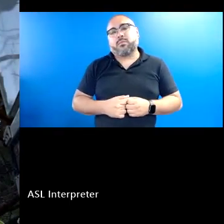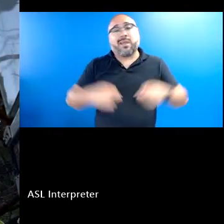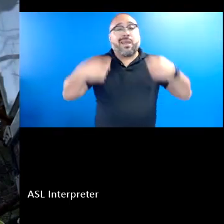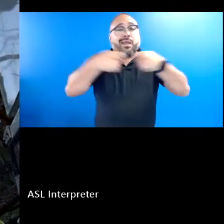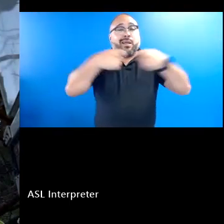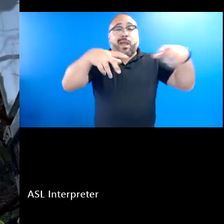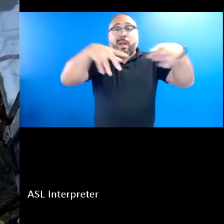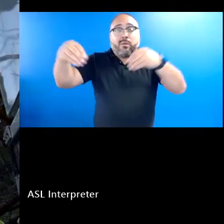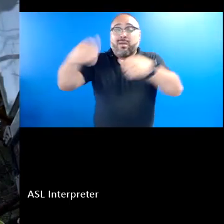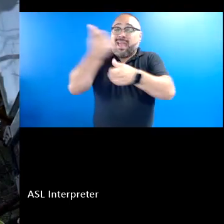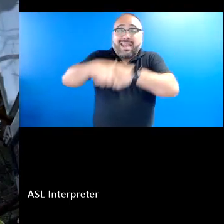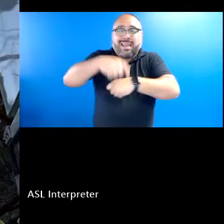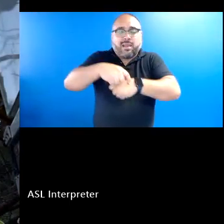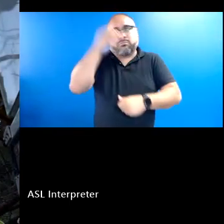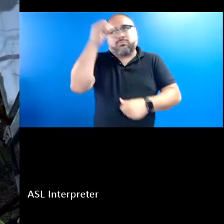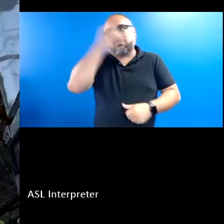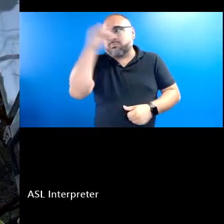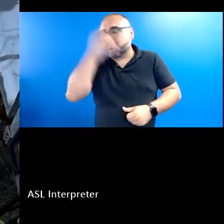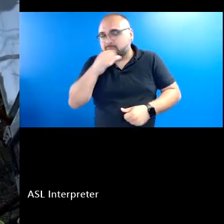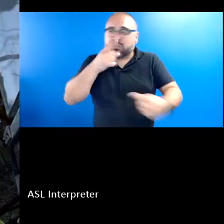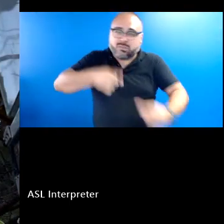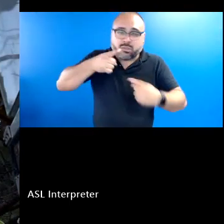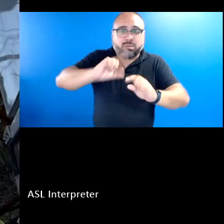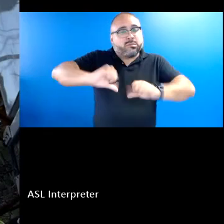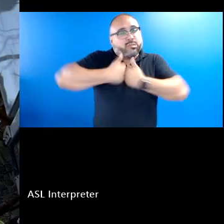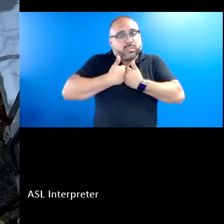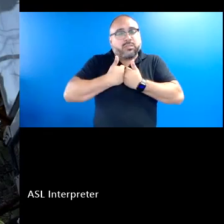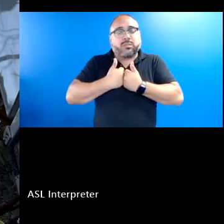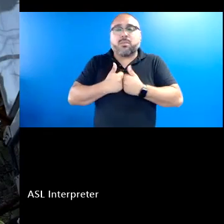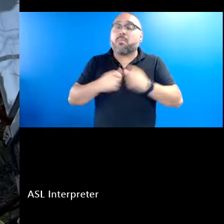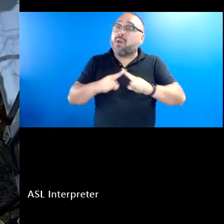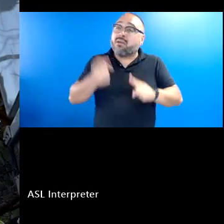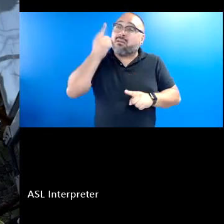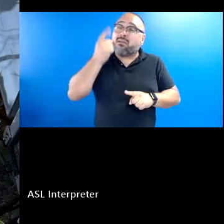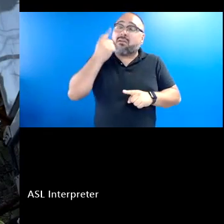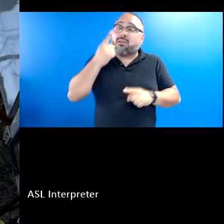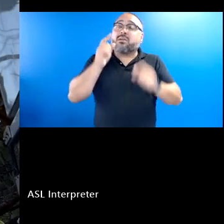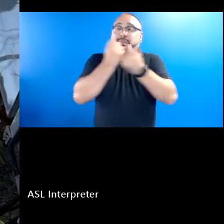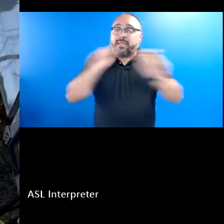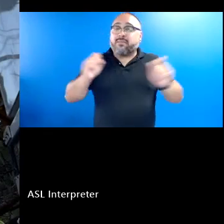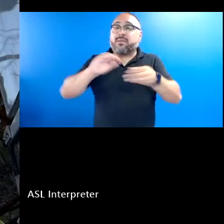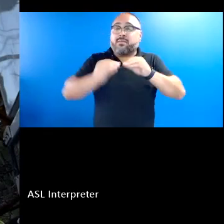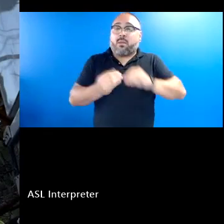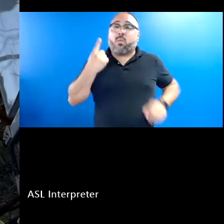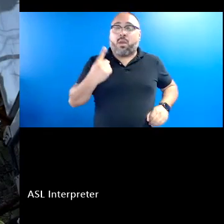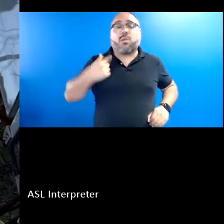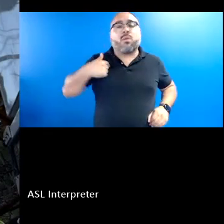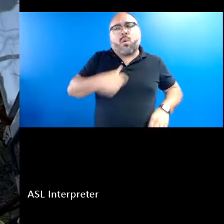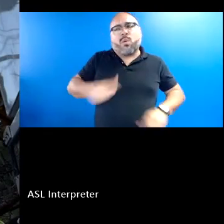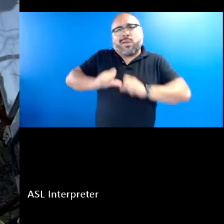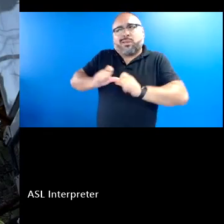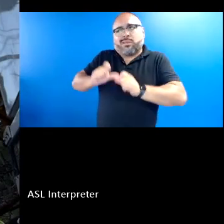hardship. While it's frustrating and inconvenient, safety must come first. We continue to invest heavily in